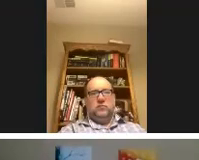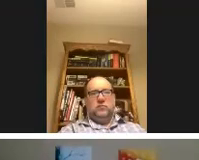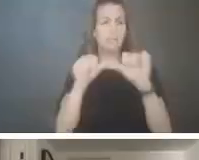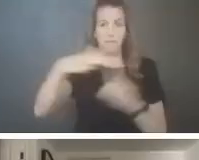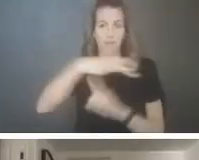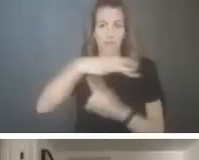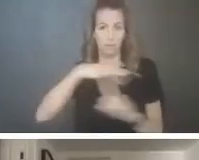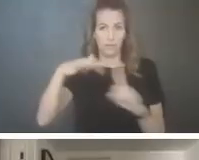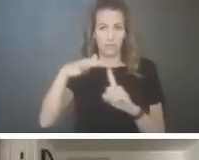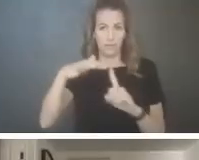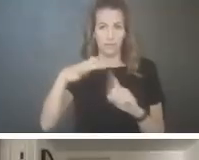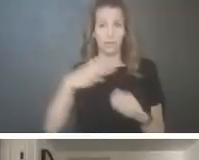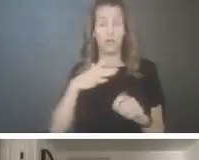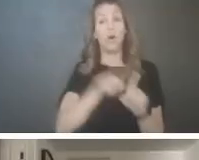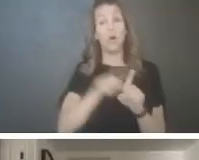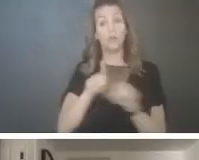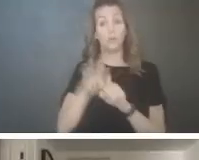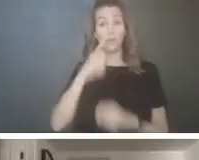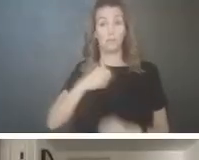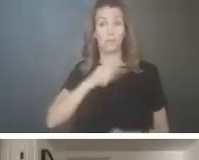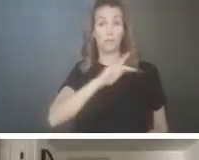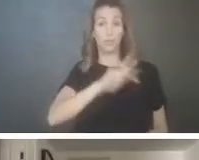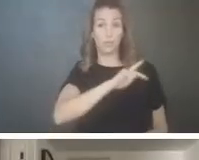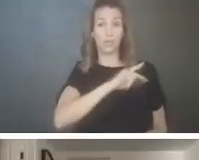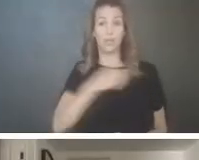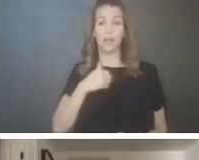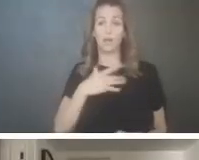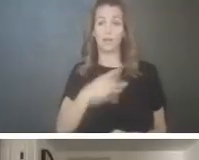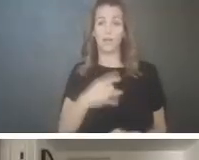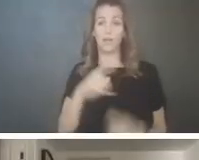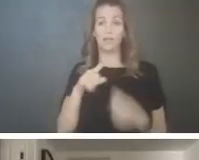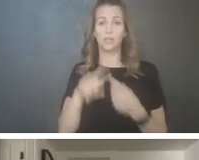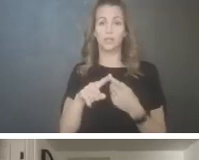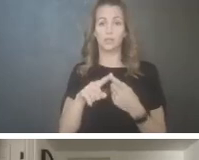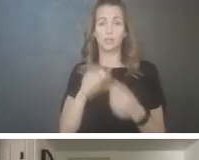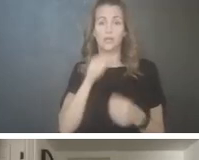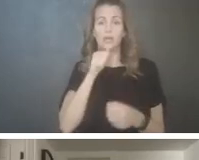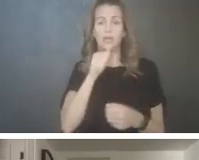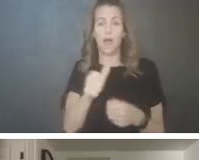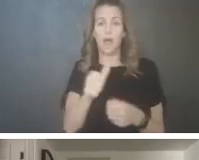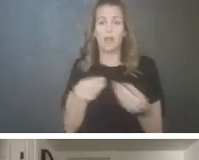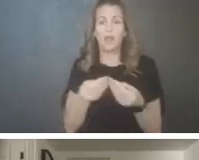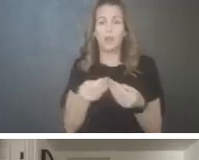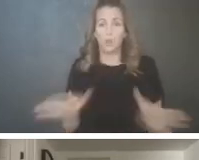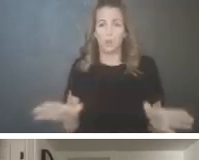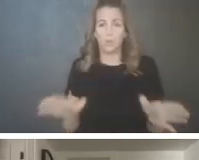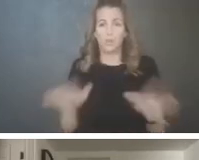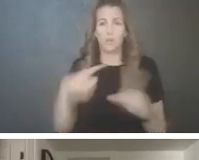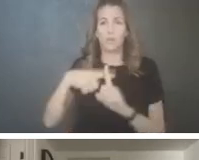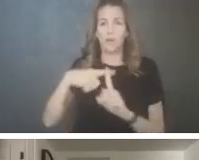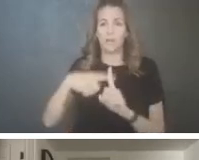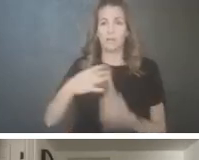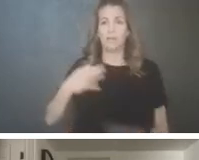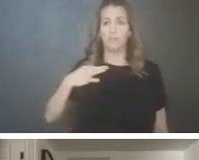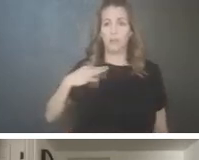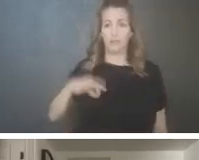would also like to, for me personally, I would like to not lose the positive benefits that we've made